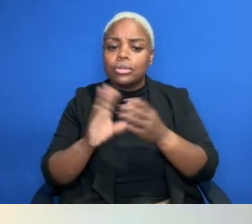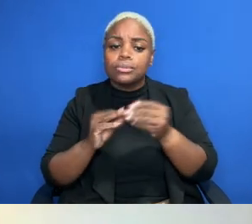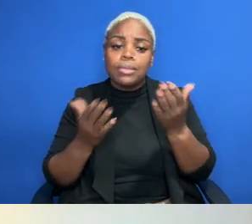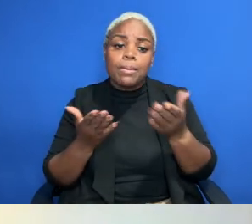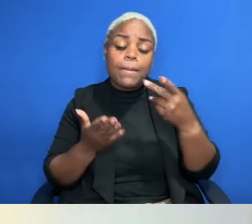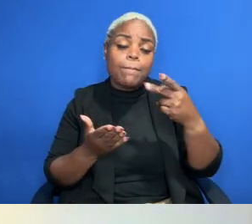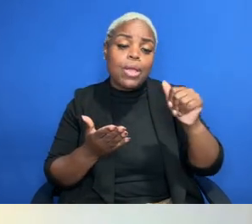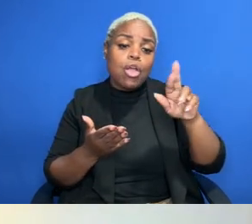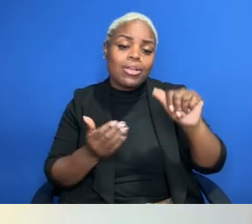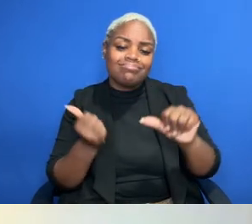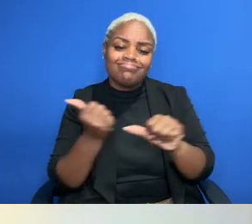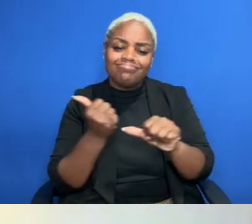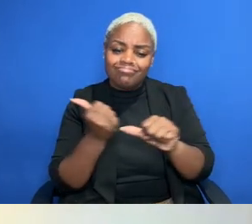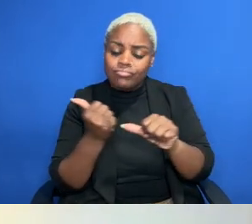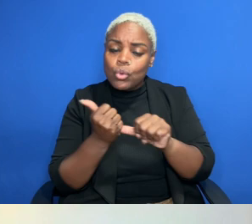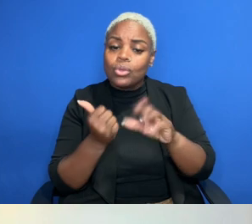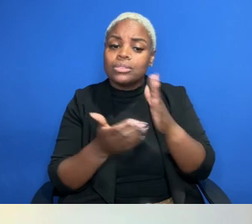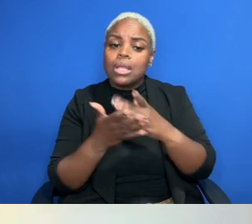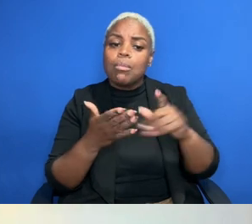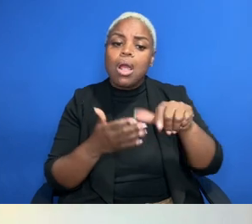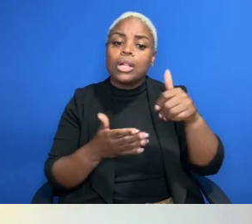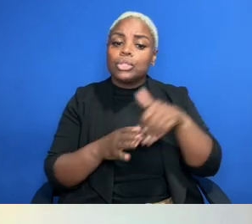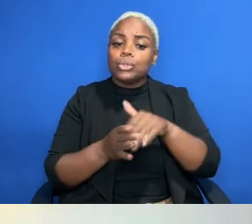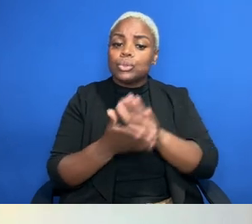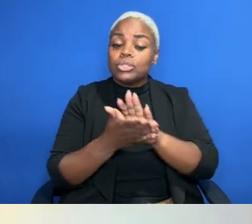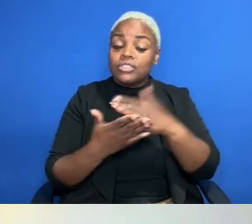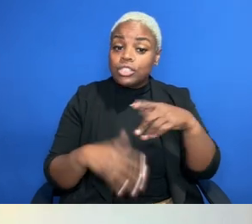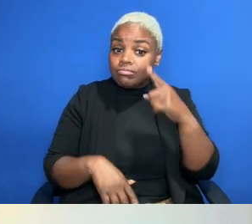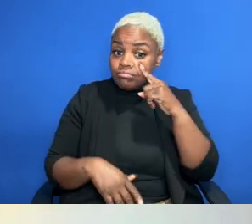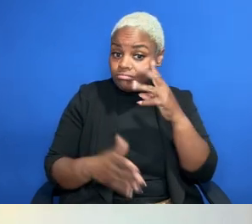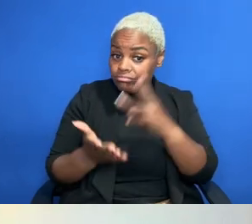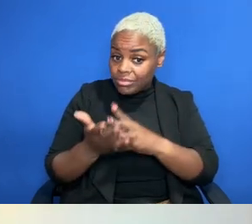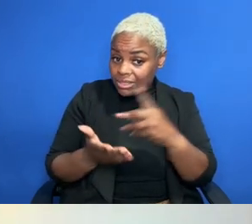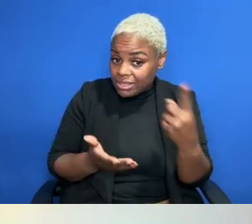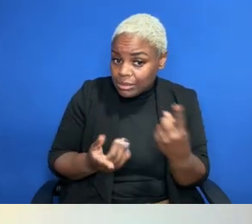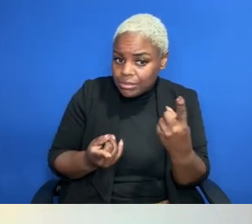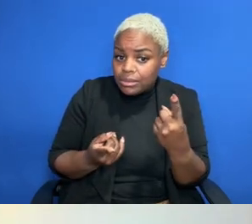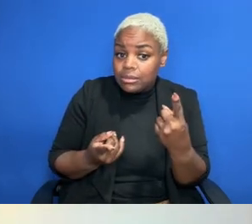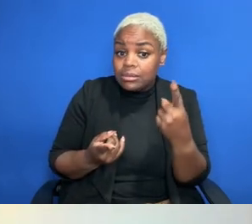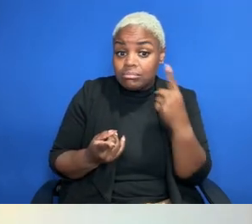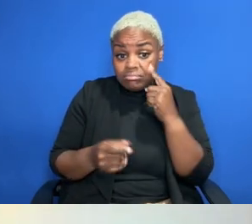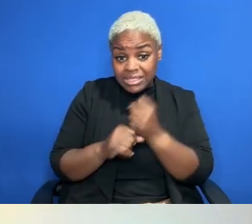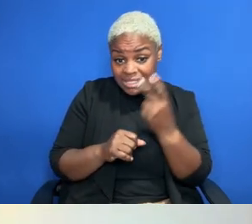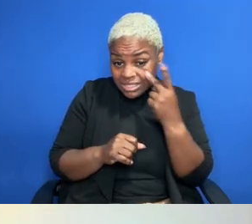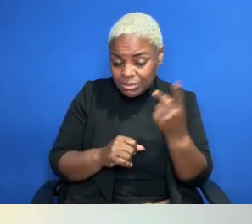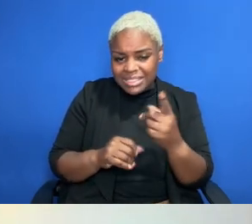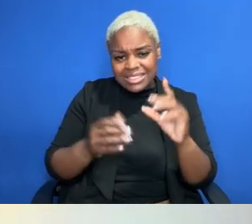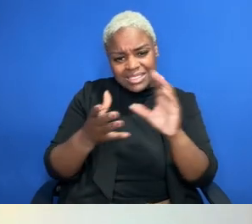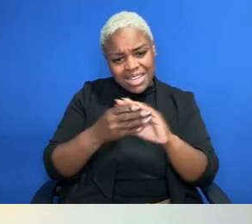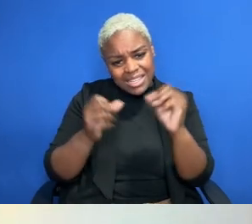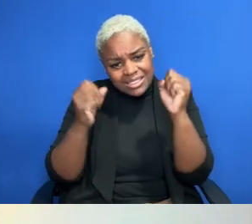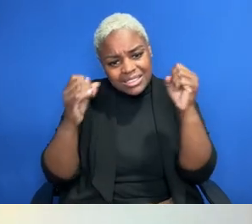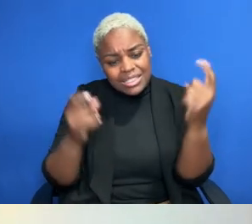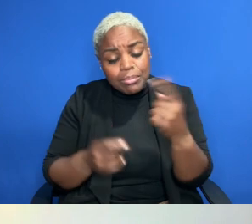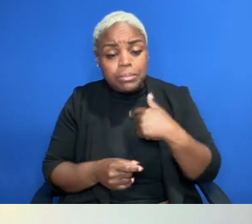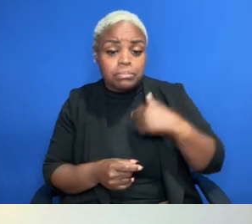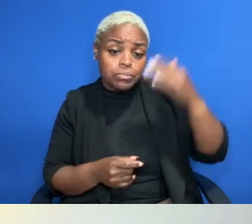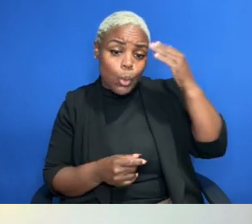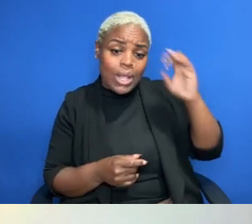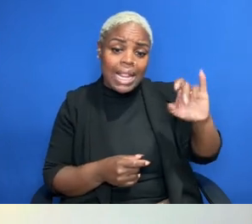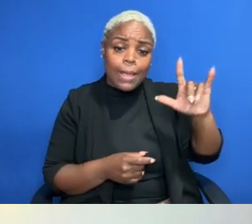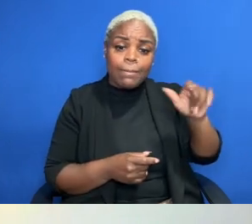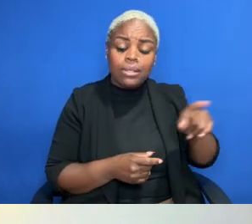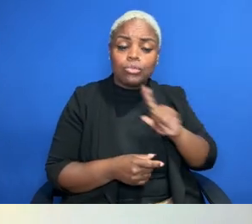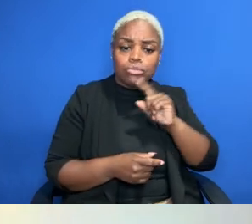know, maybe a paraprofessional or someone else in the school witnessed something. And so really, if you see something, say something,